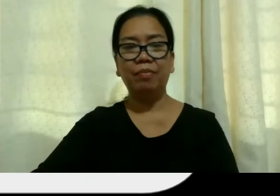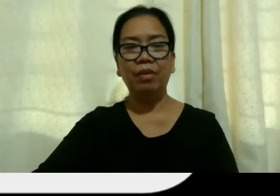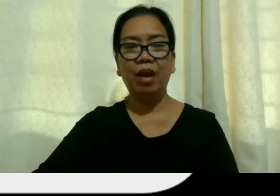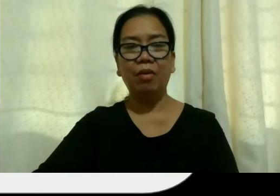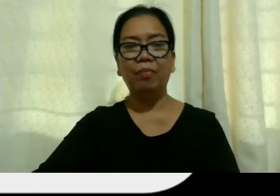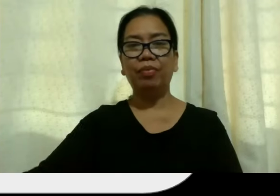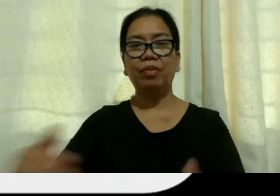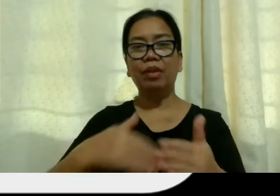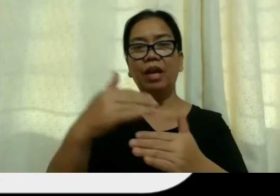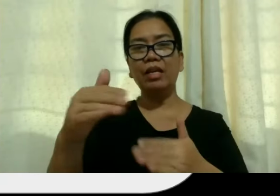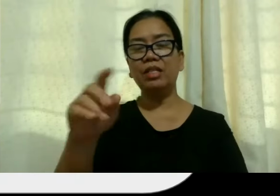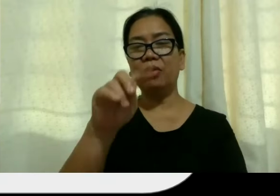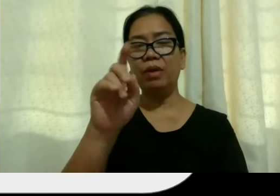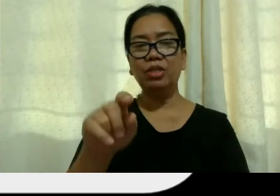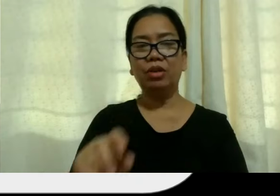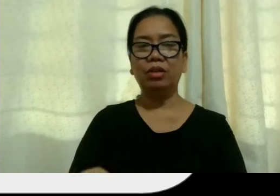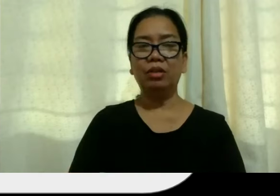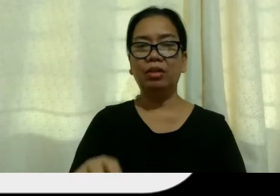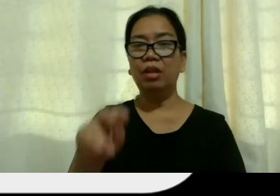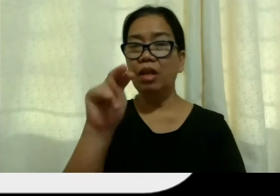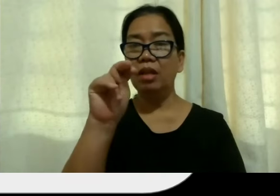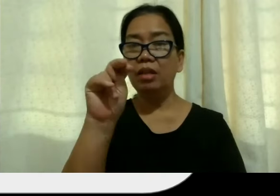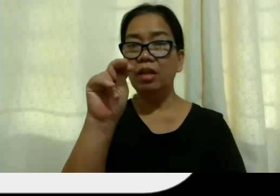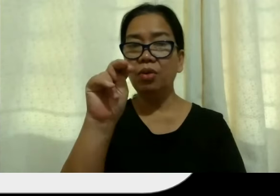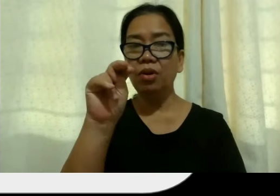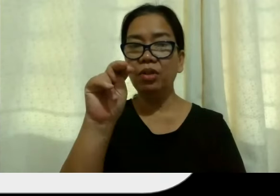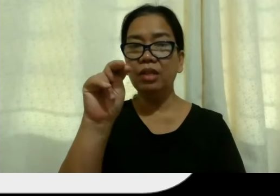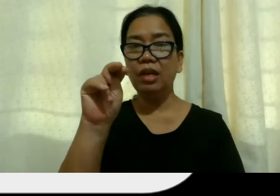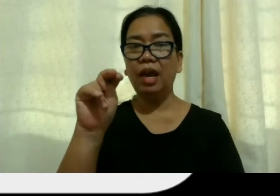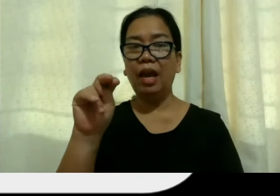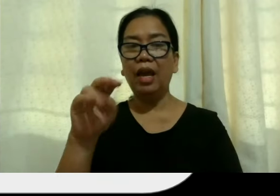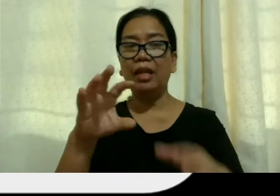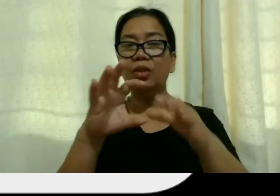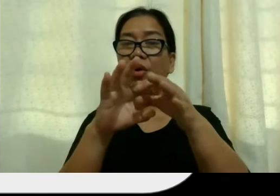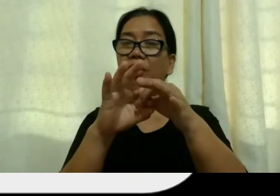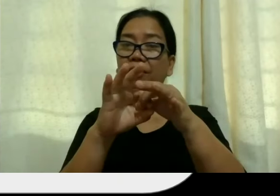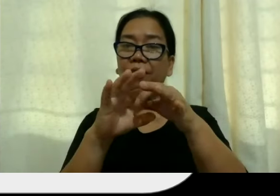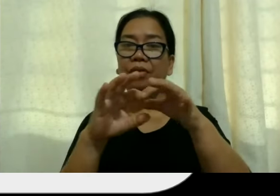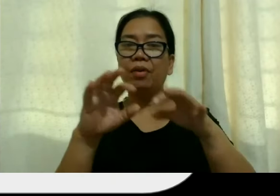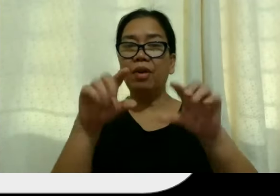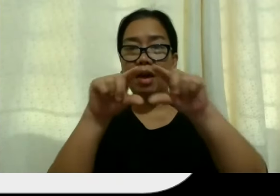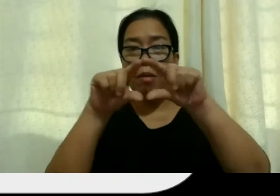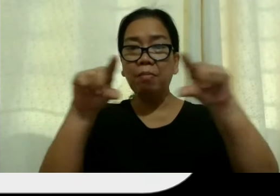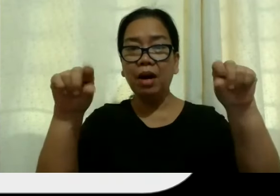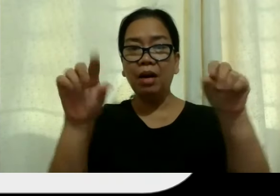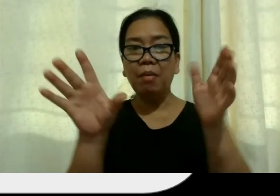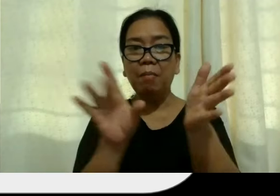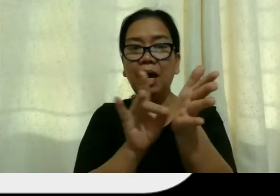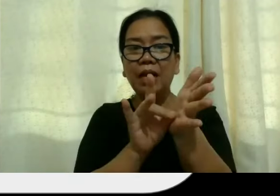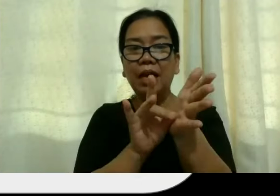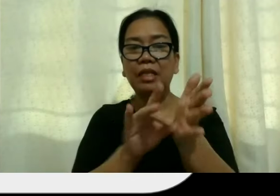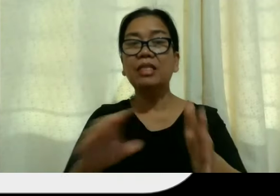S. Now, the next question. The north end of a